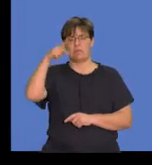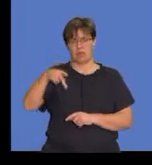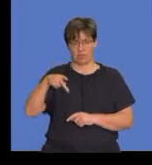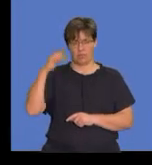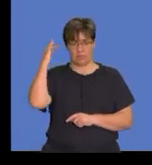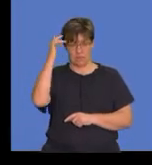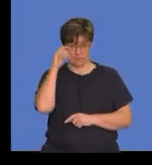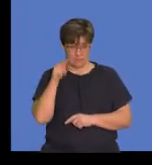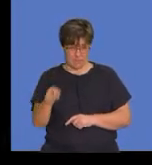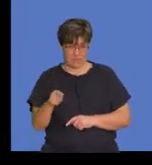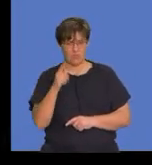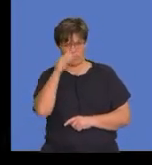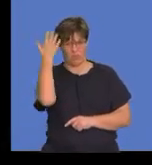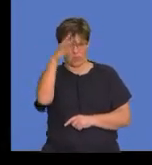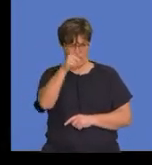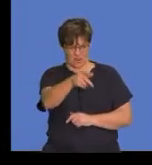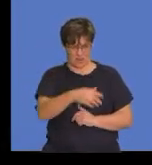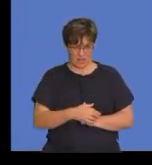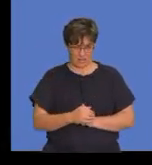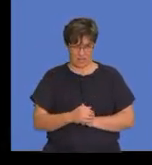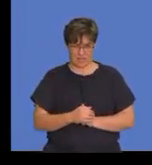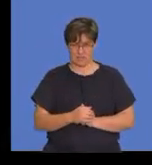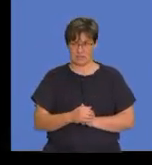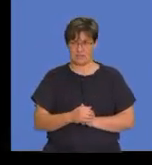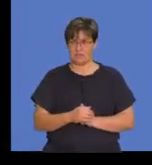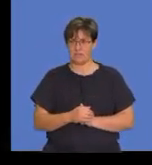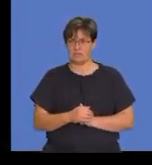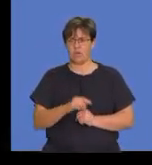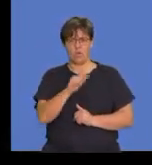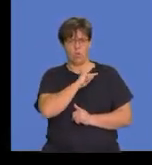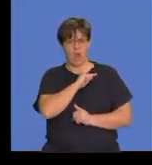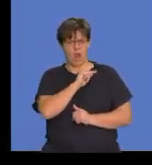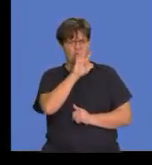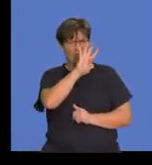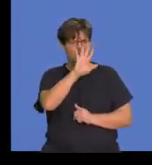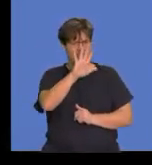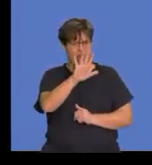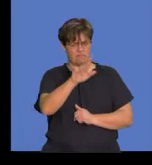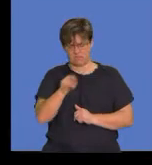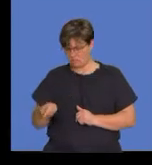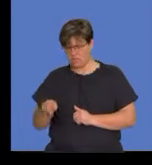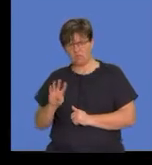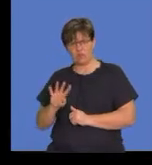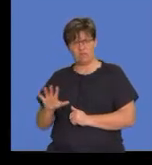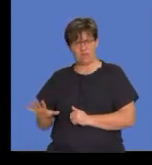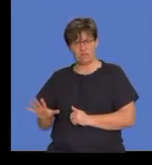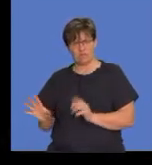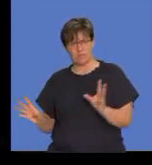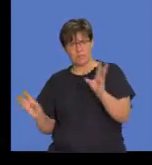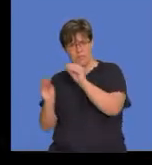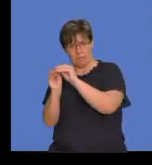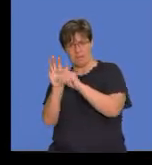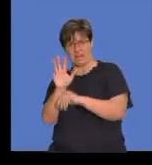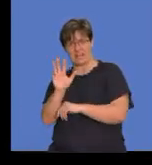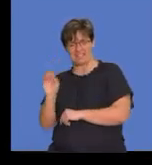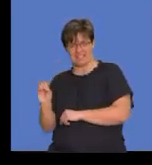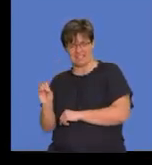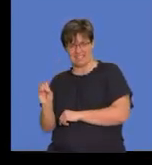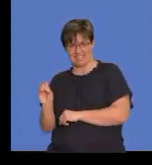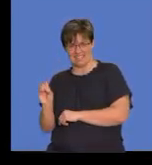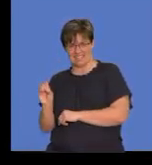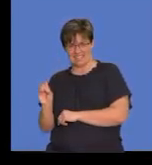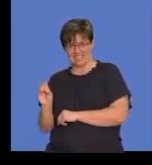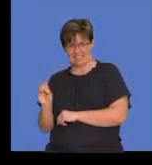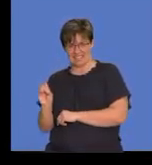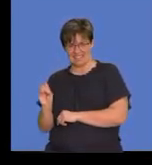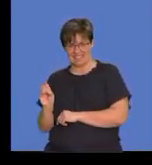believe you are also familiar with. The reason why this is 45 and that is 45, it's because it must